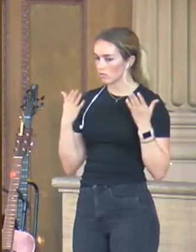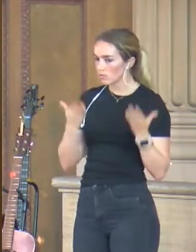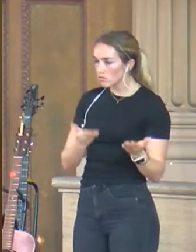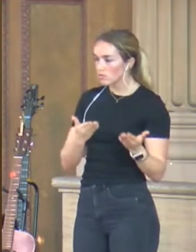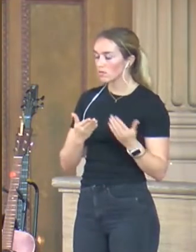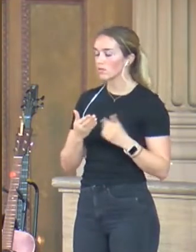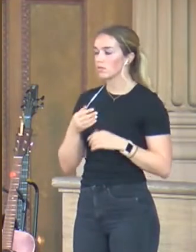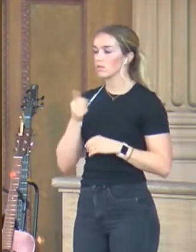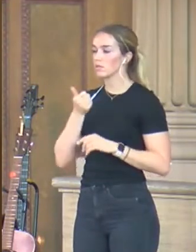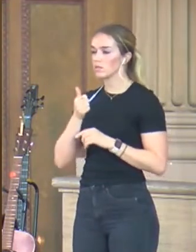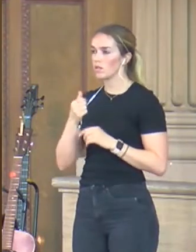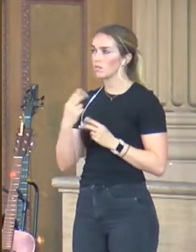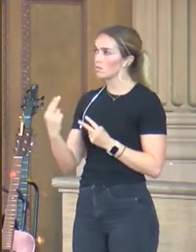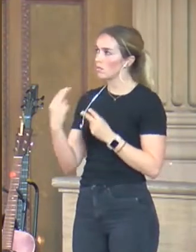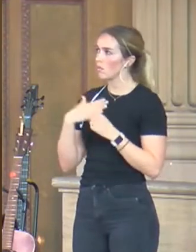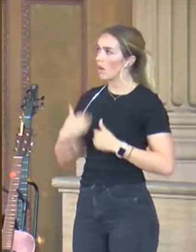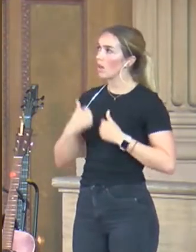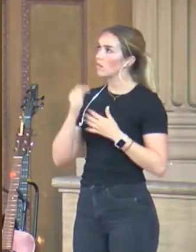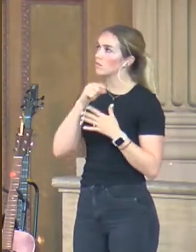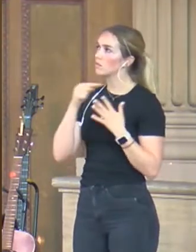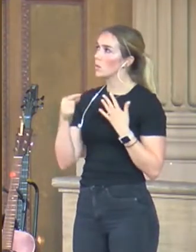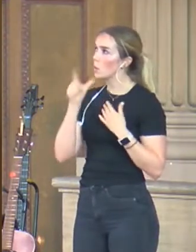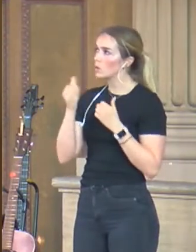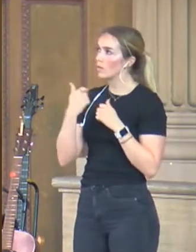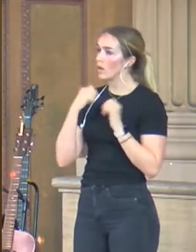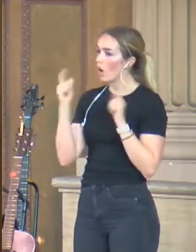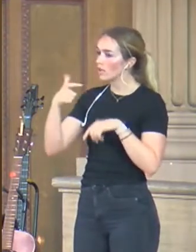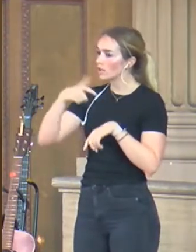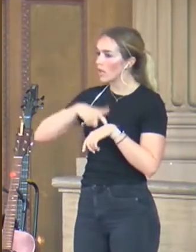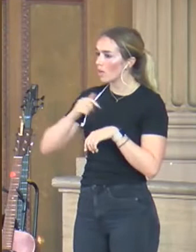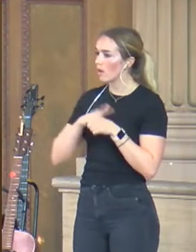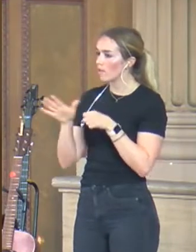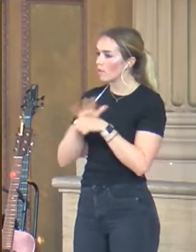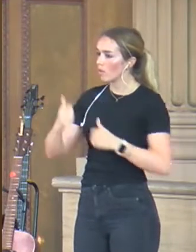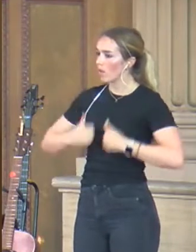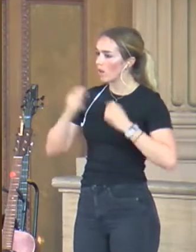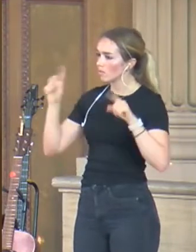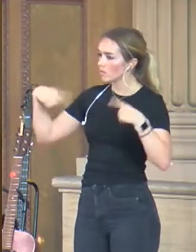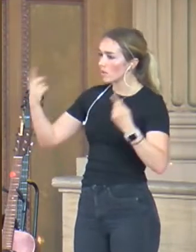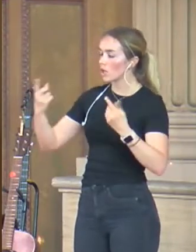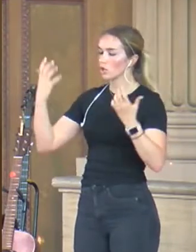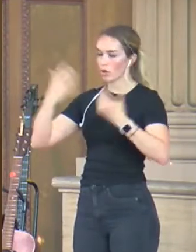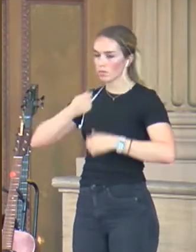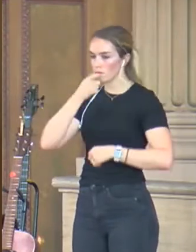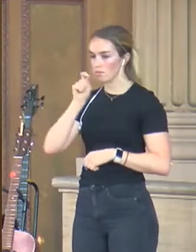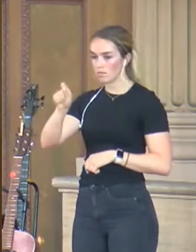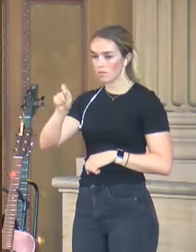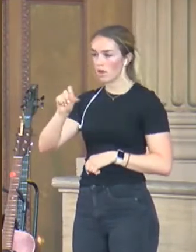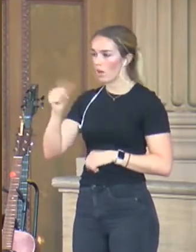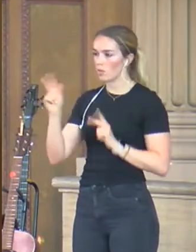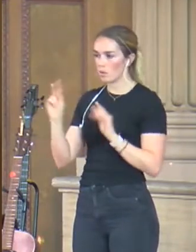So he's looking at his life and he says, you want to know who stays right by my side my entire life? Darkness. And that's it.